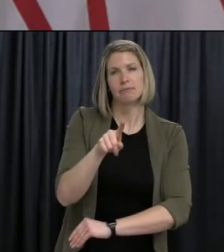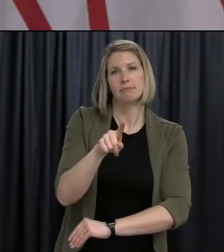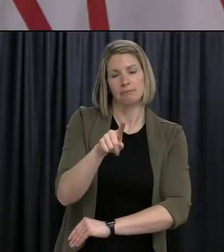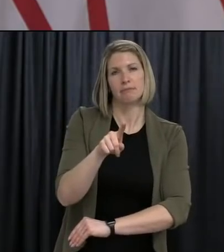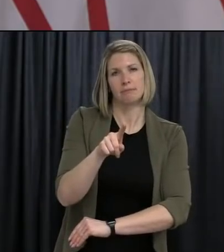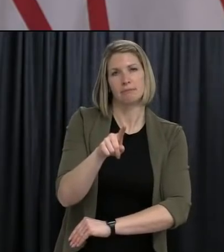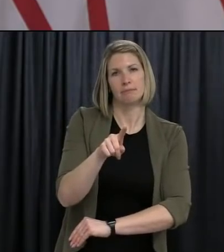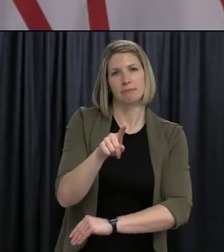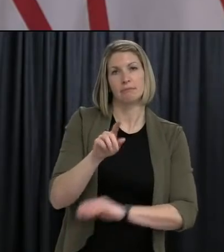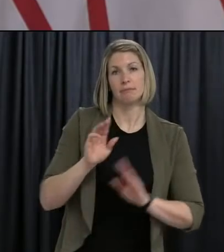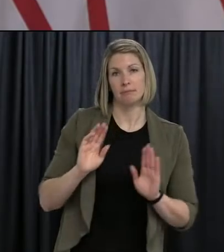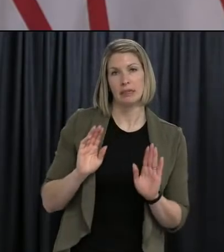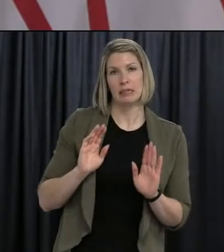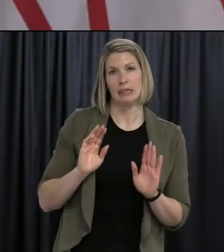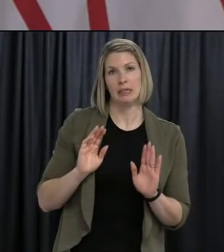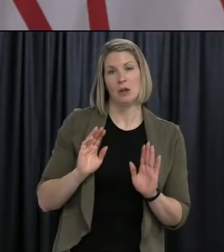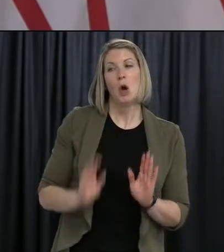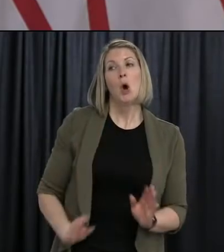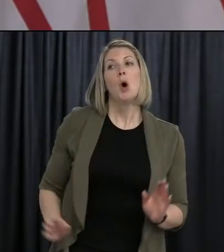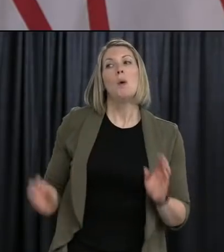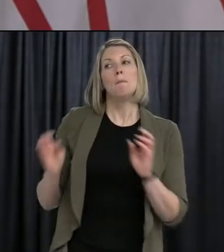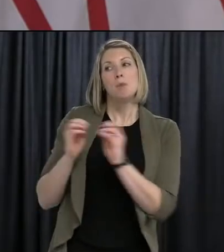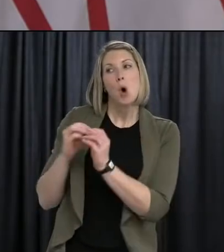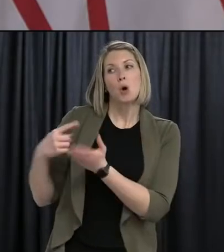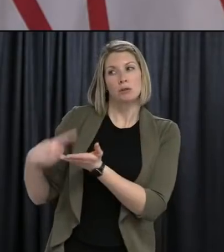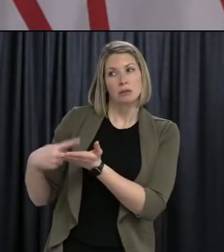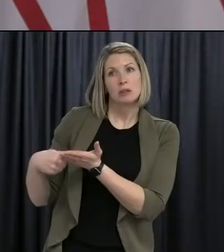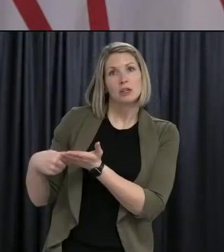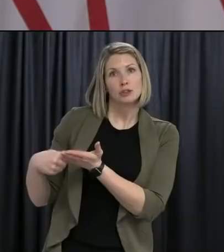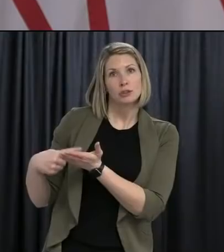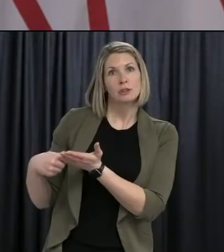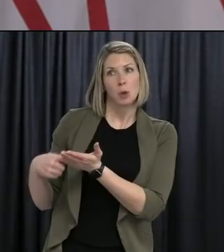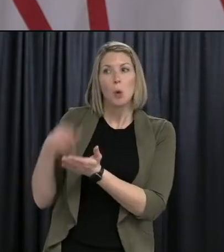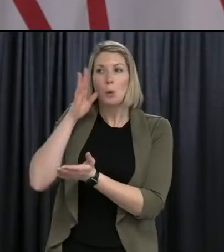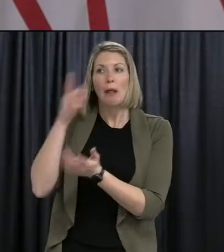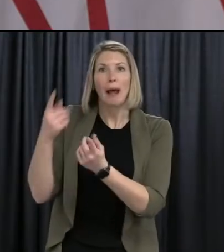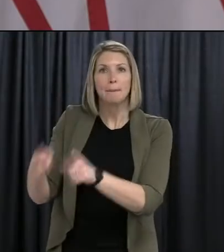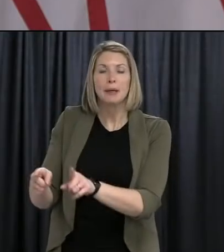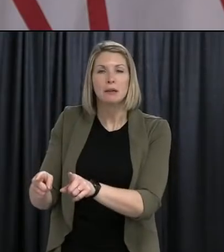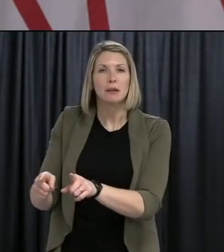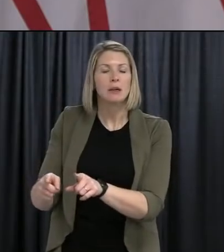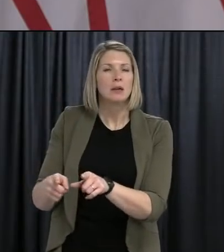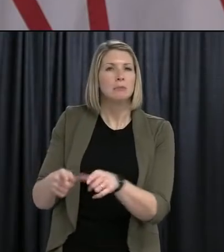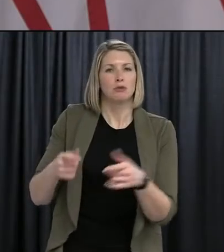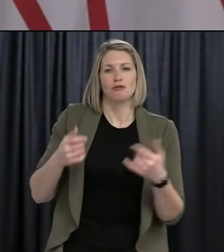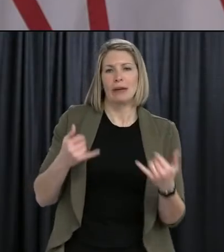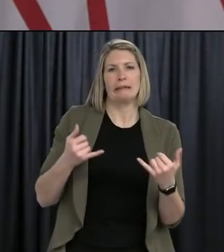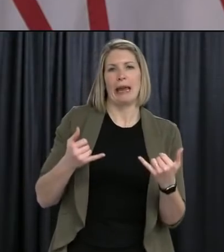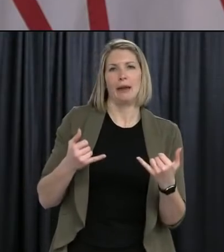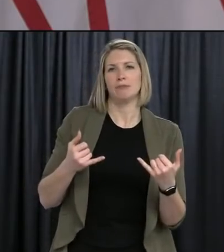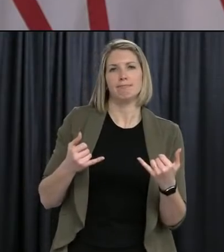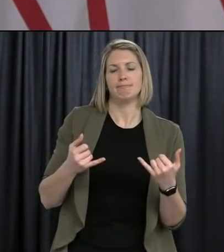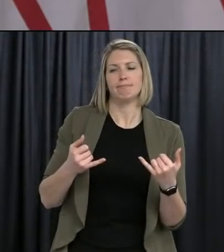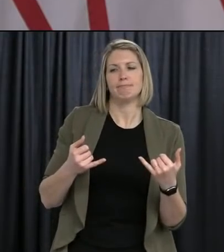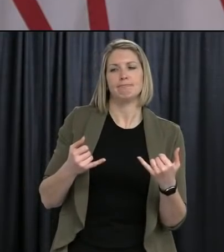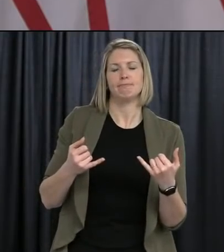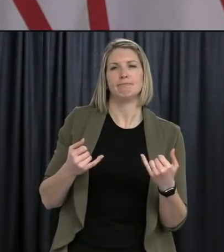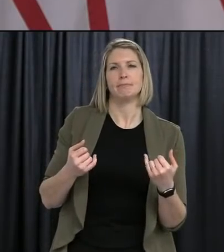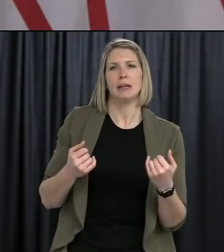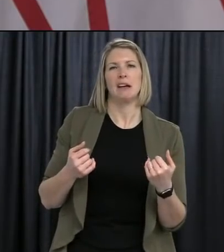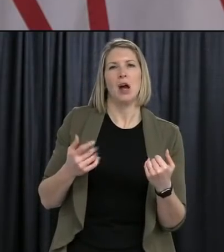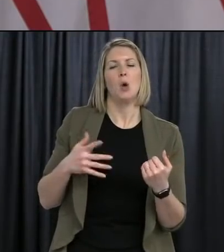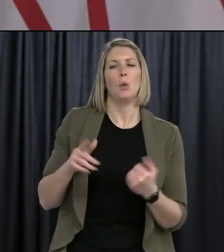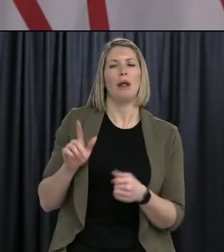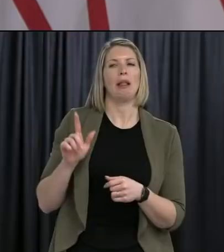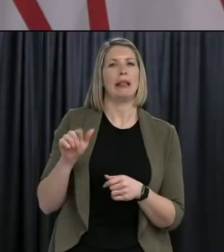I think those conversations will come, but at the moment I certainly wouldn't want to speak prematurely. So I think I'll have to leave it at